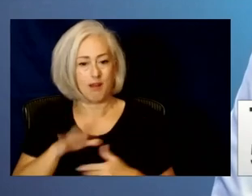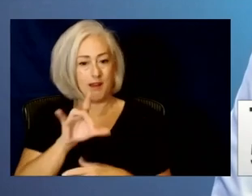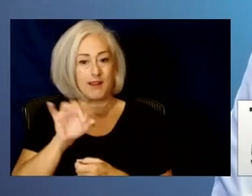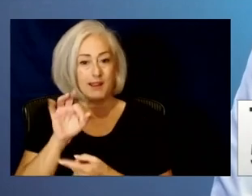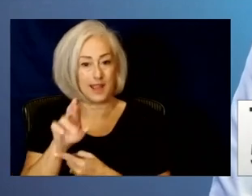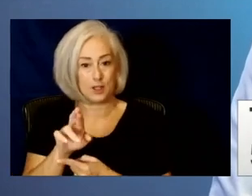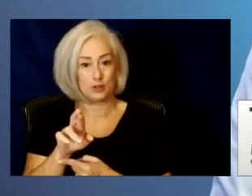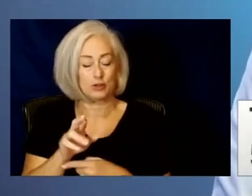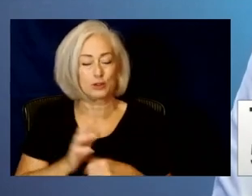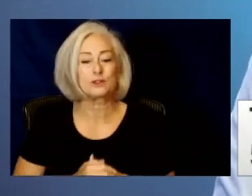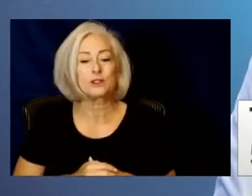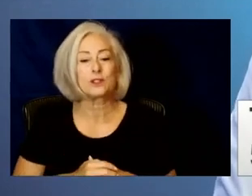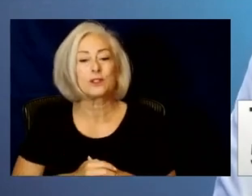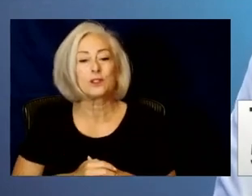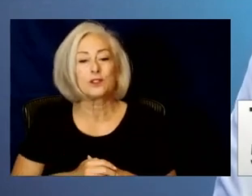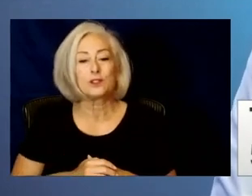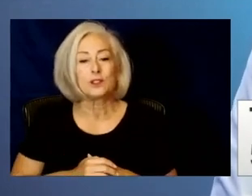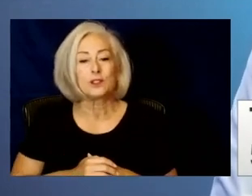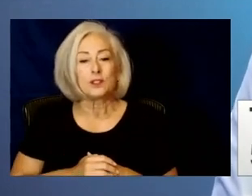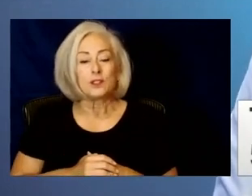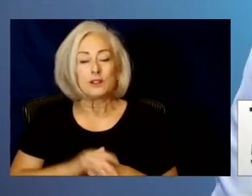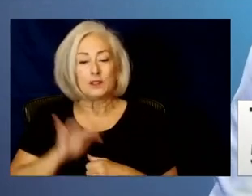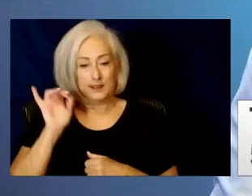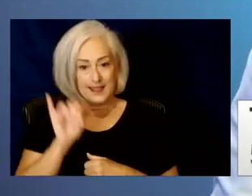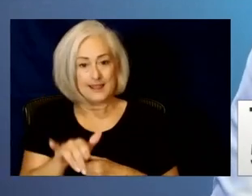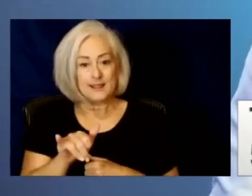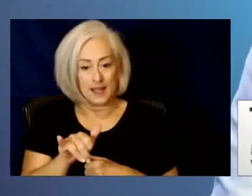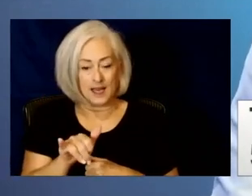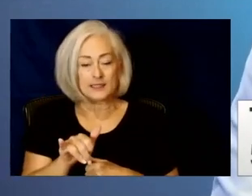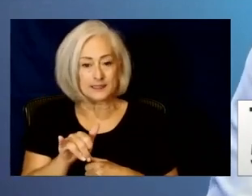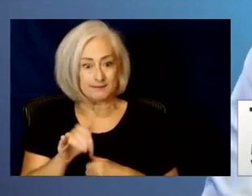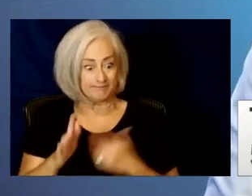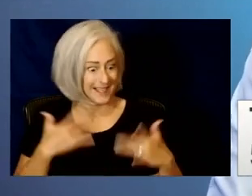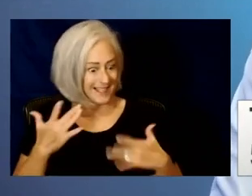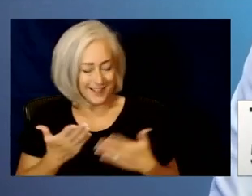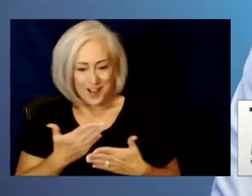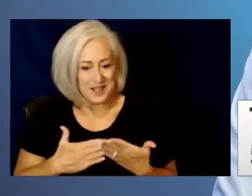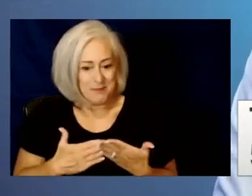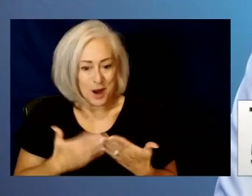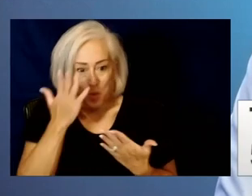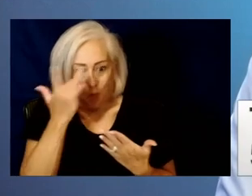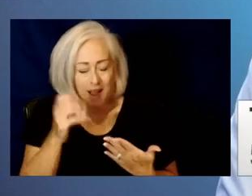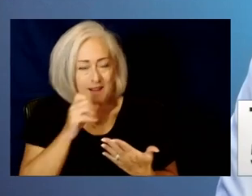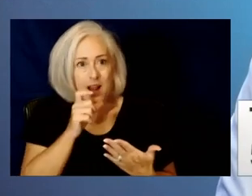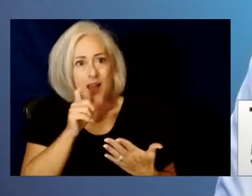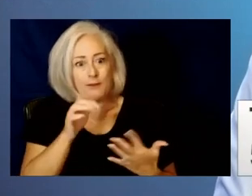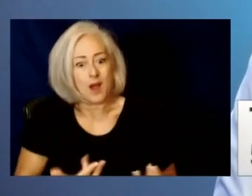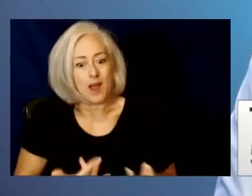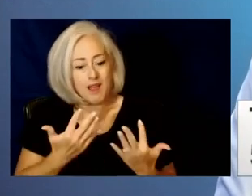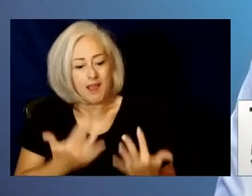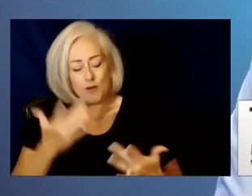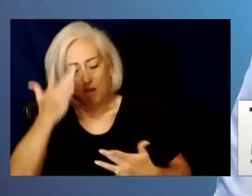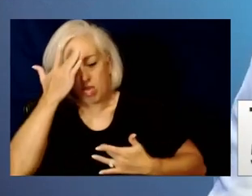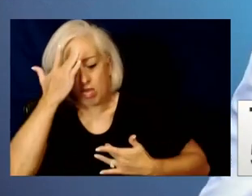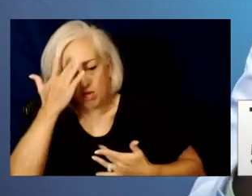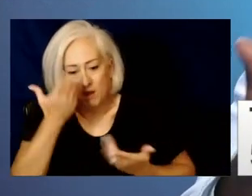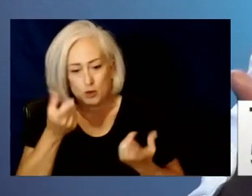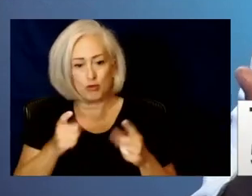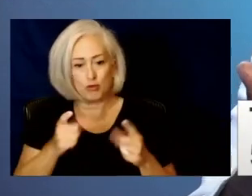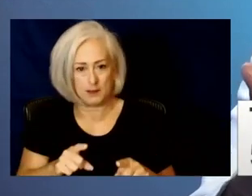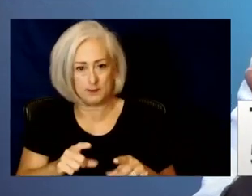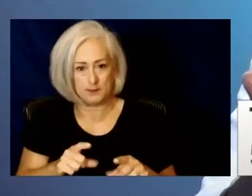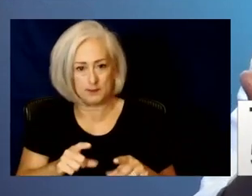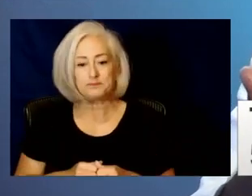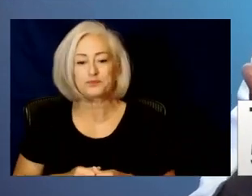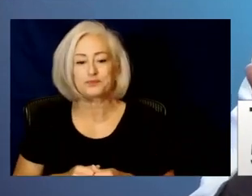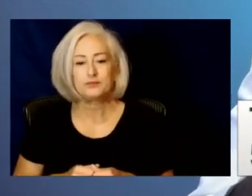And that really is the exciting part, because you don't have to wait for those symptoms. Those symptoms that